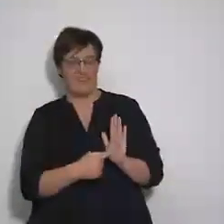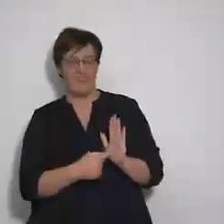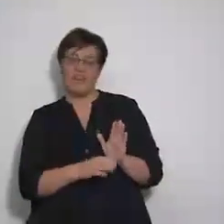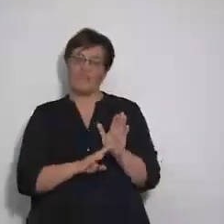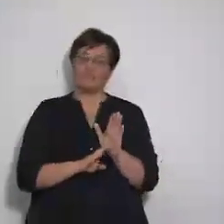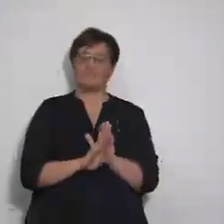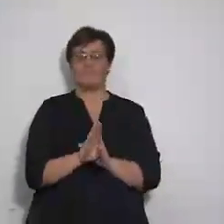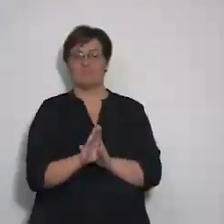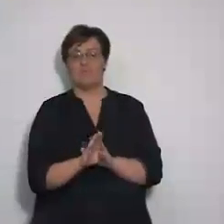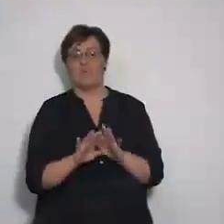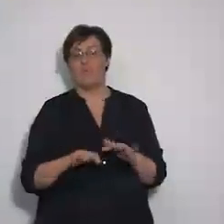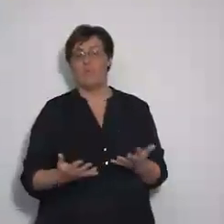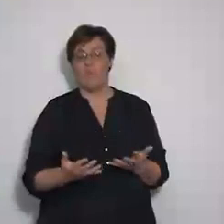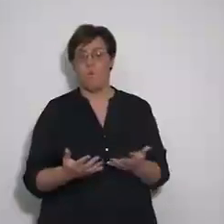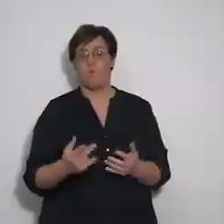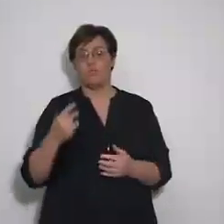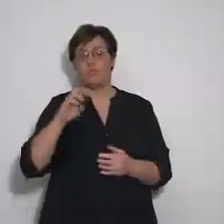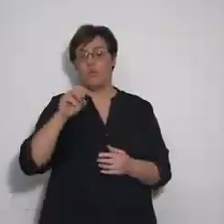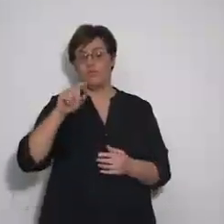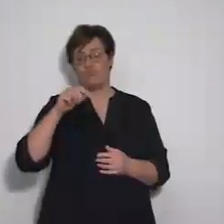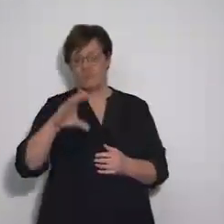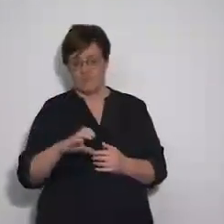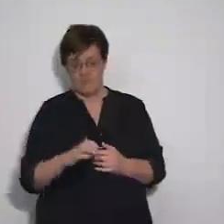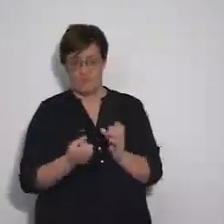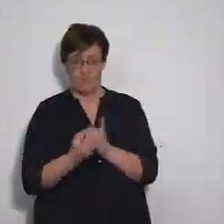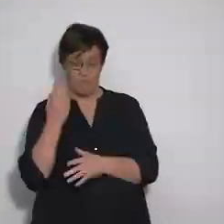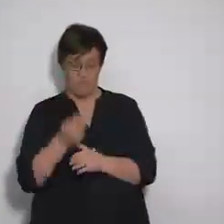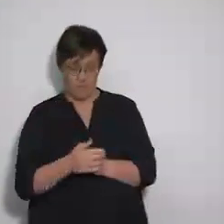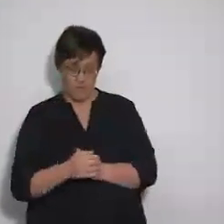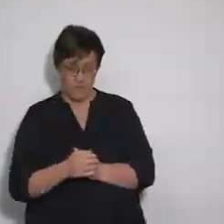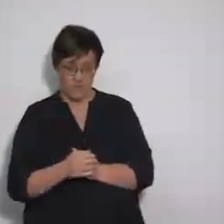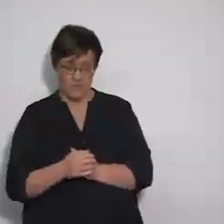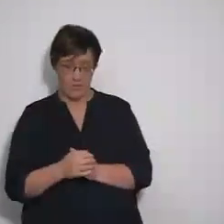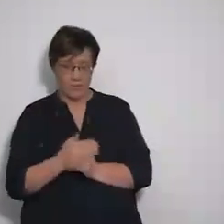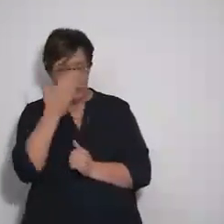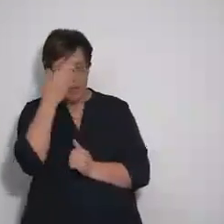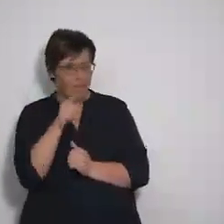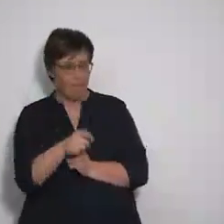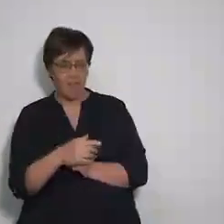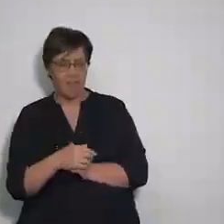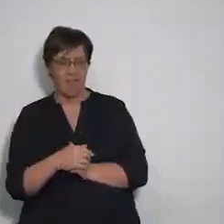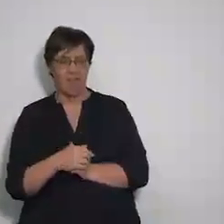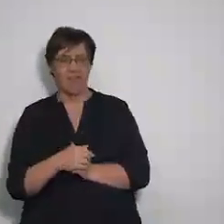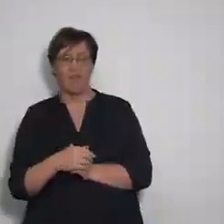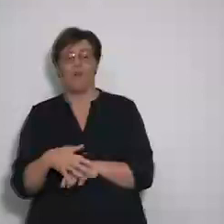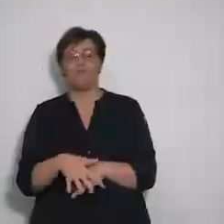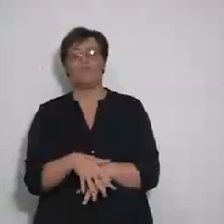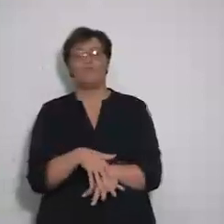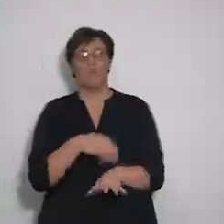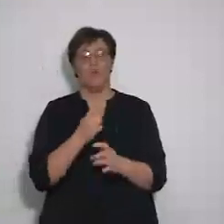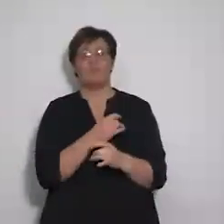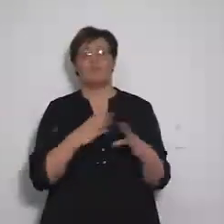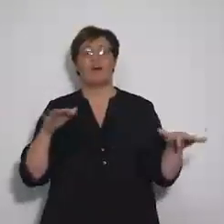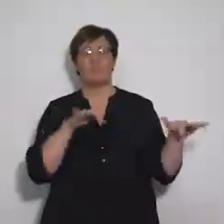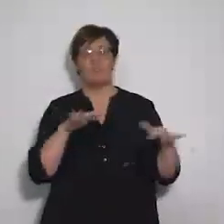of exponential or geometric growth. And we know that we're going to see a